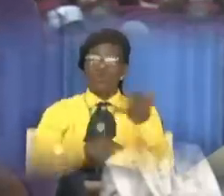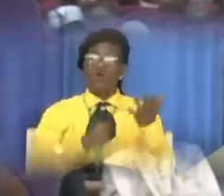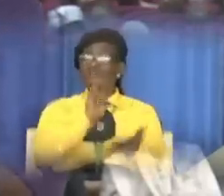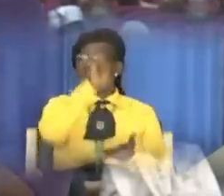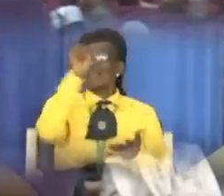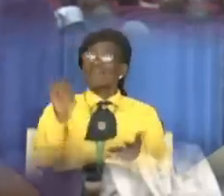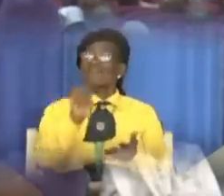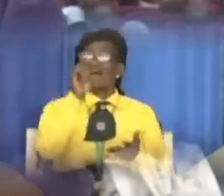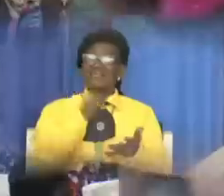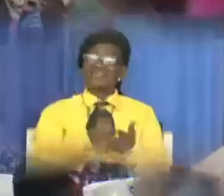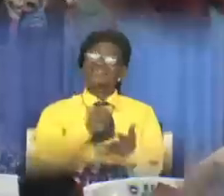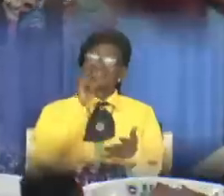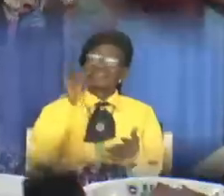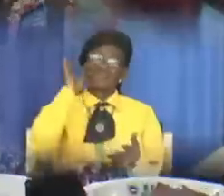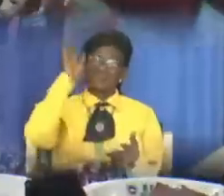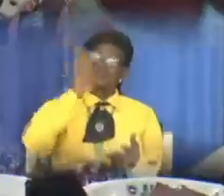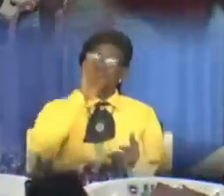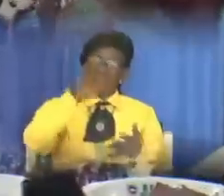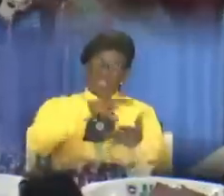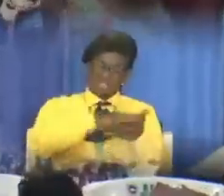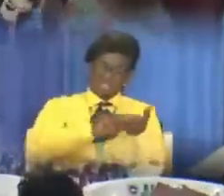name.